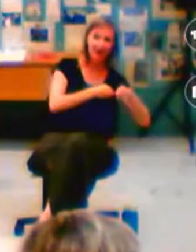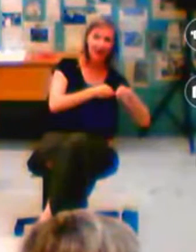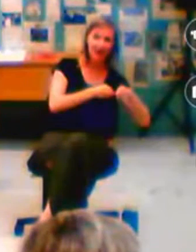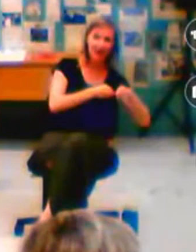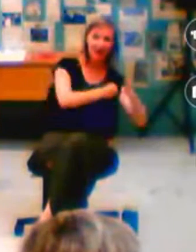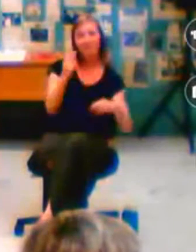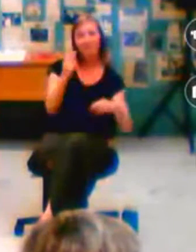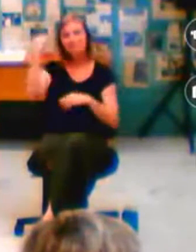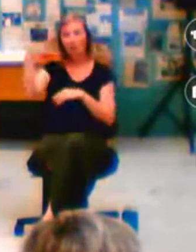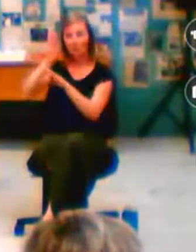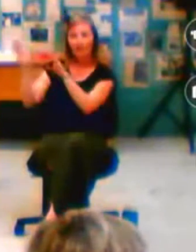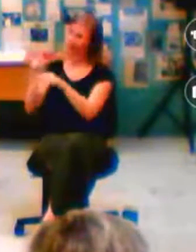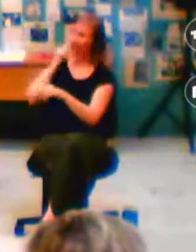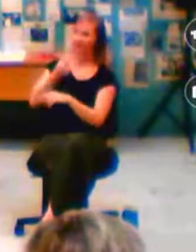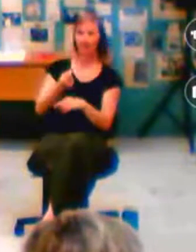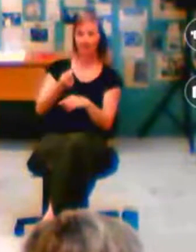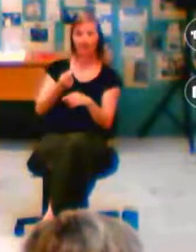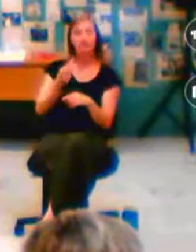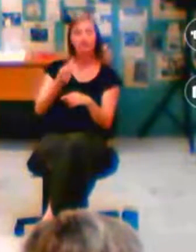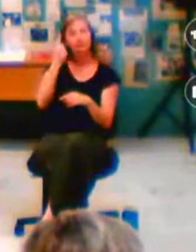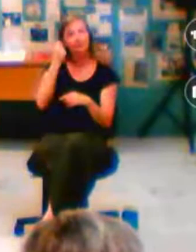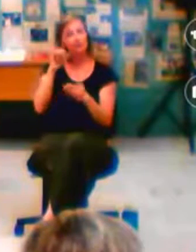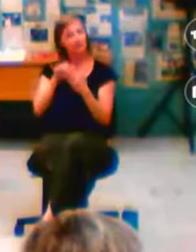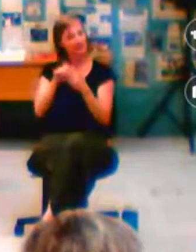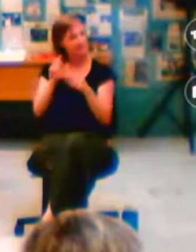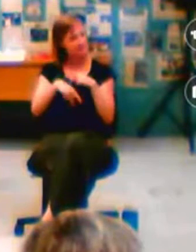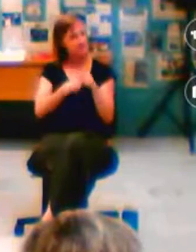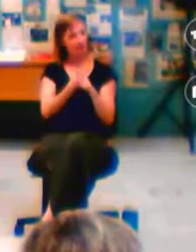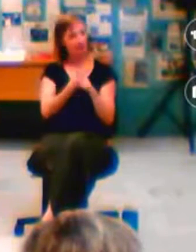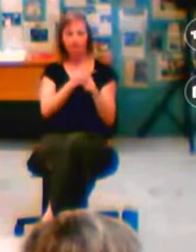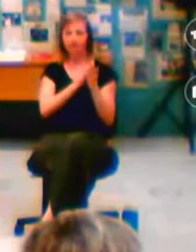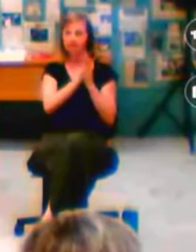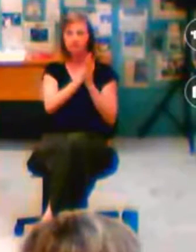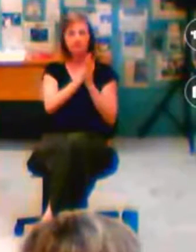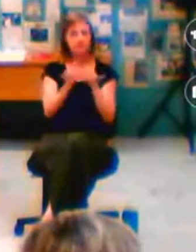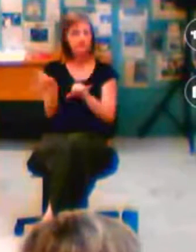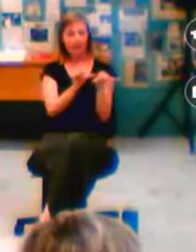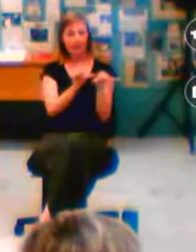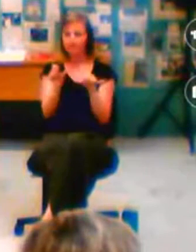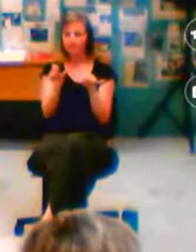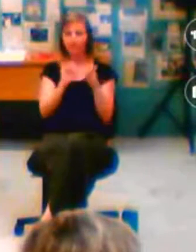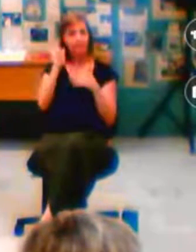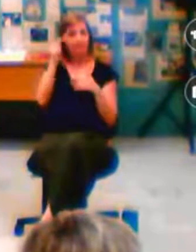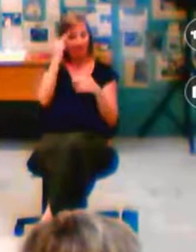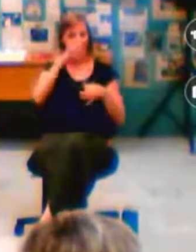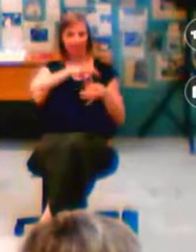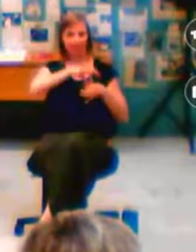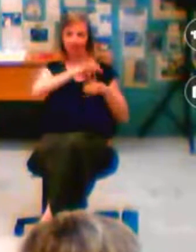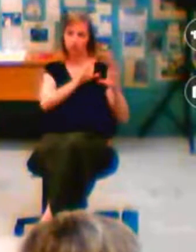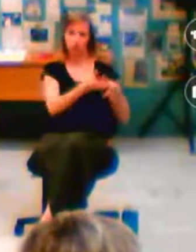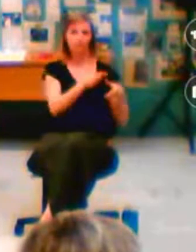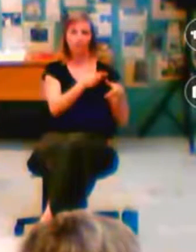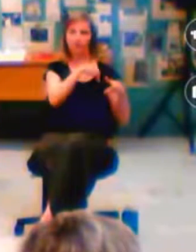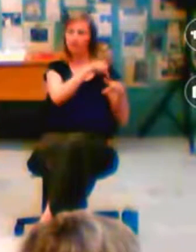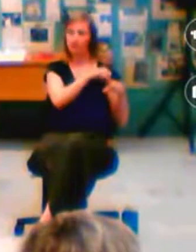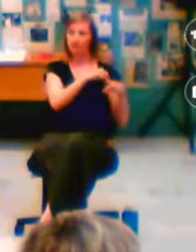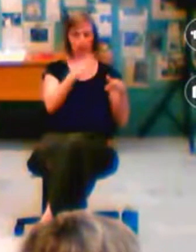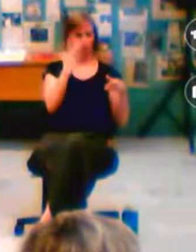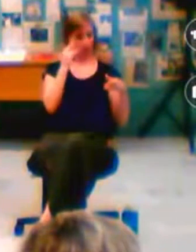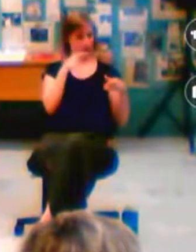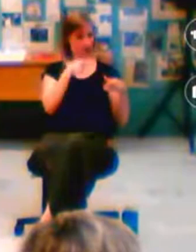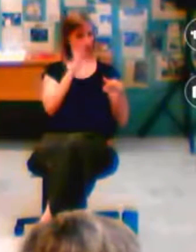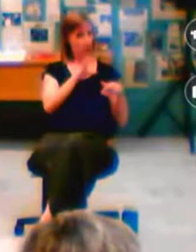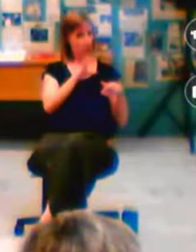beds? Well, because you get more kudos from more people by giving away bike paths and solar panels. Everybody thinks it's neat.